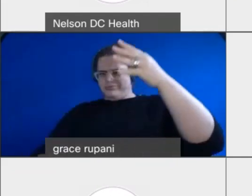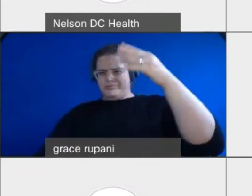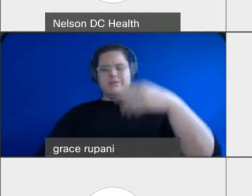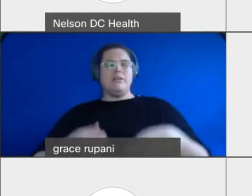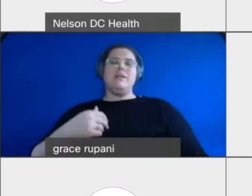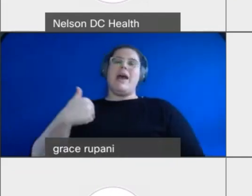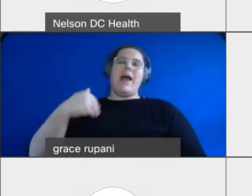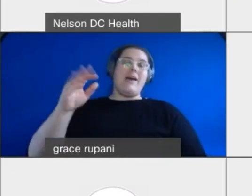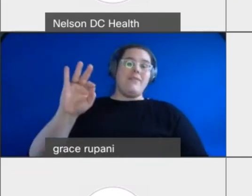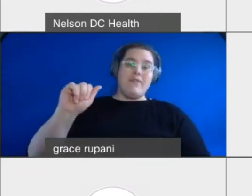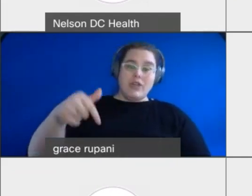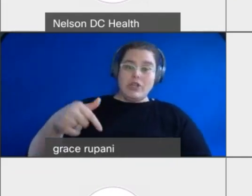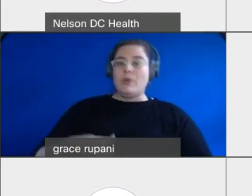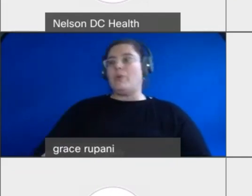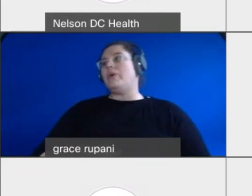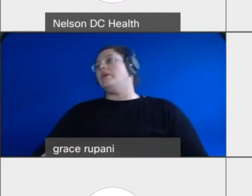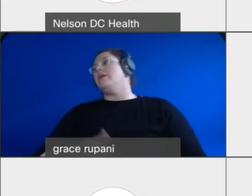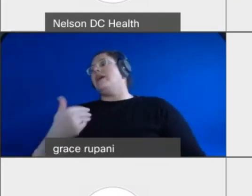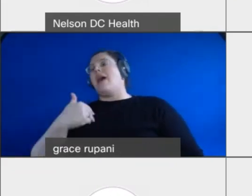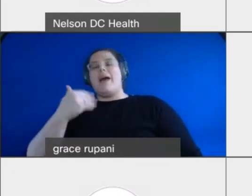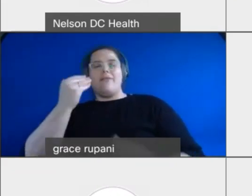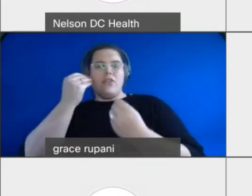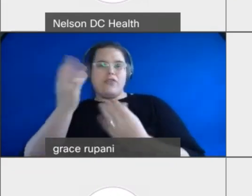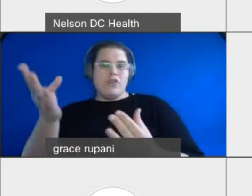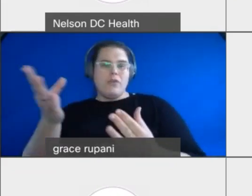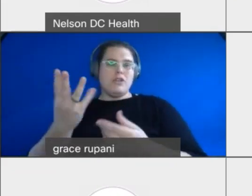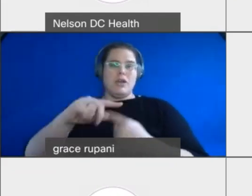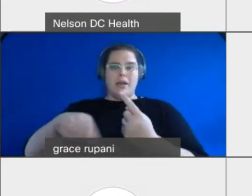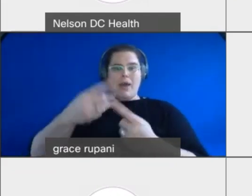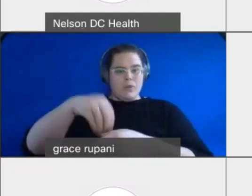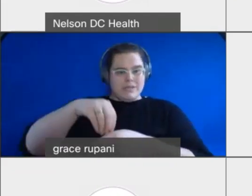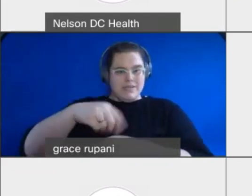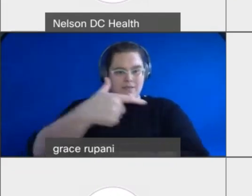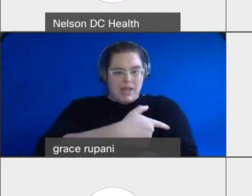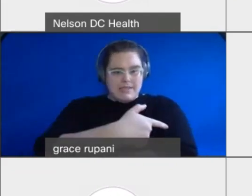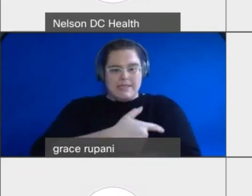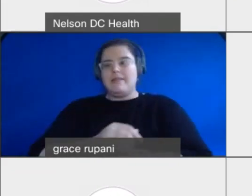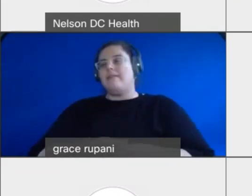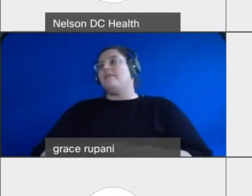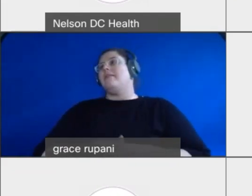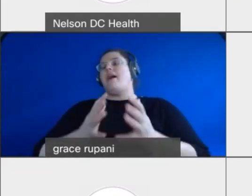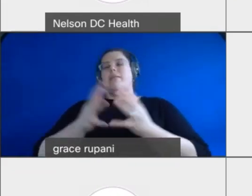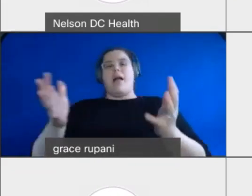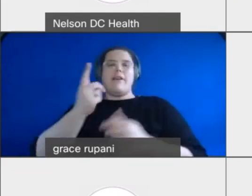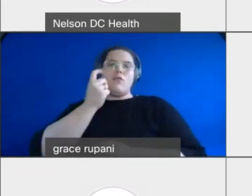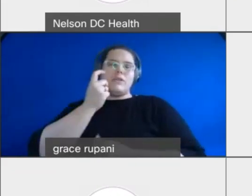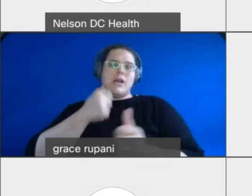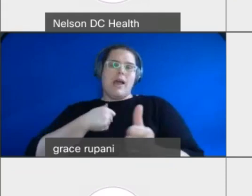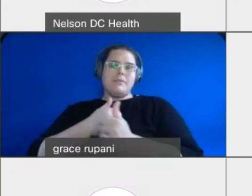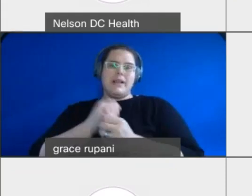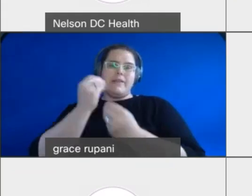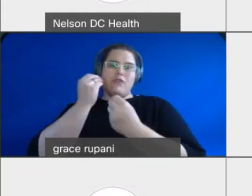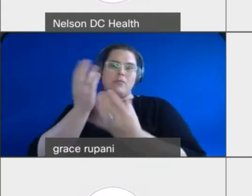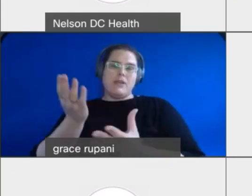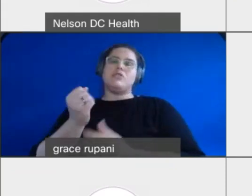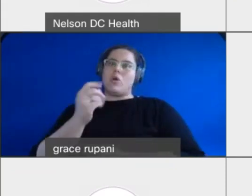There's information on the vaccine. There's a lot of information that's actually been recently updated. So I do encourage everybody to